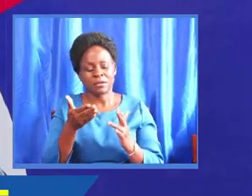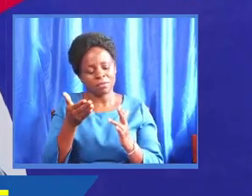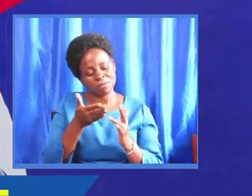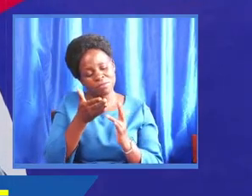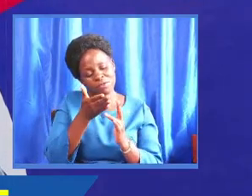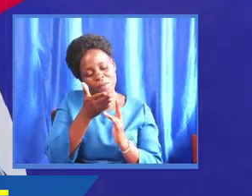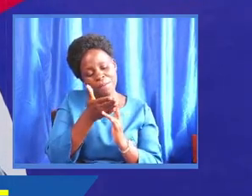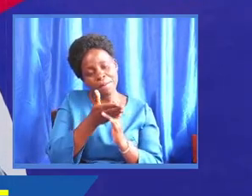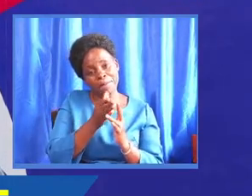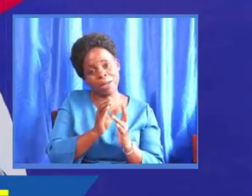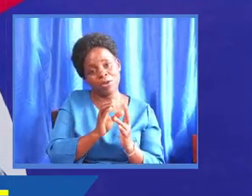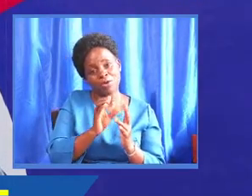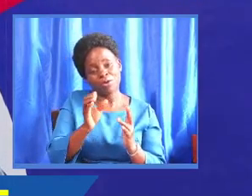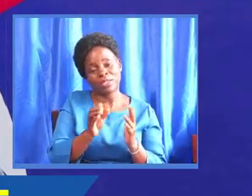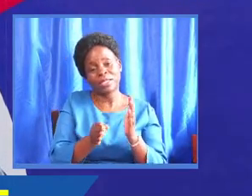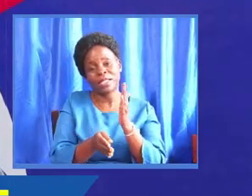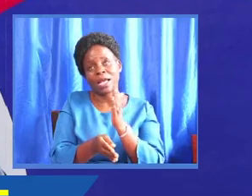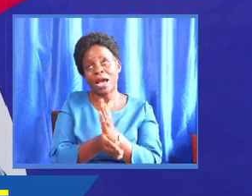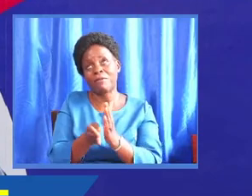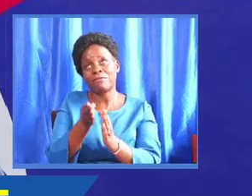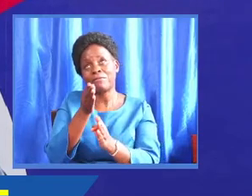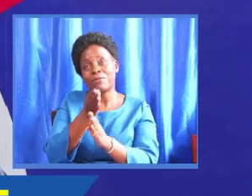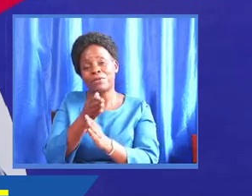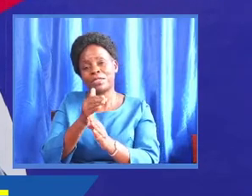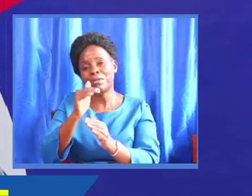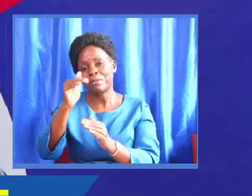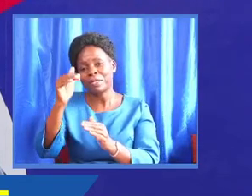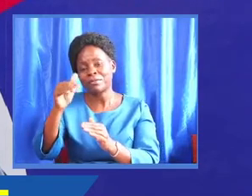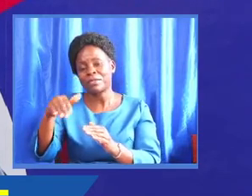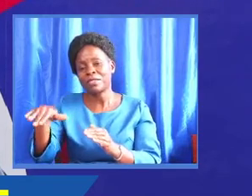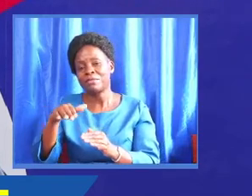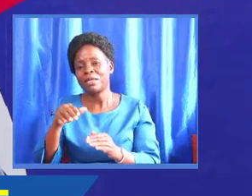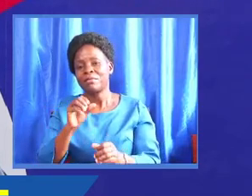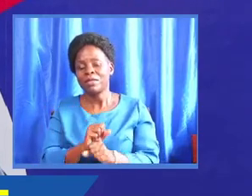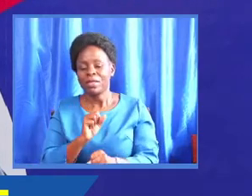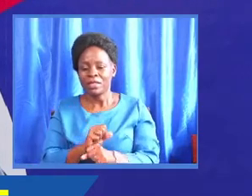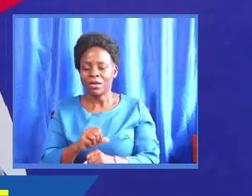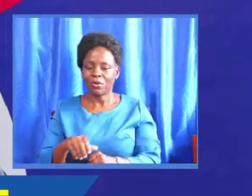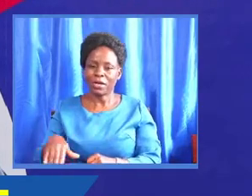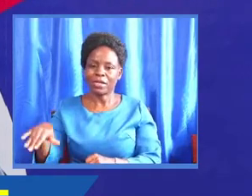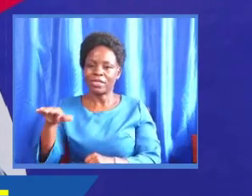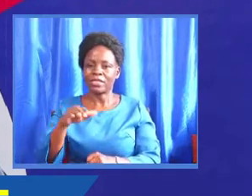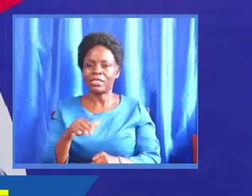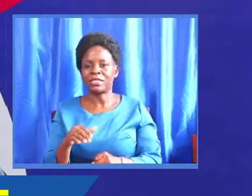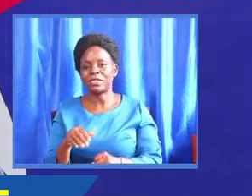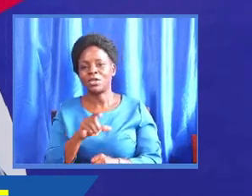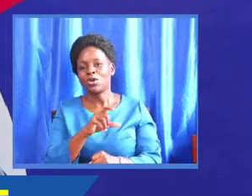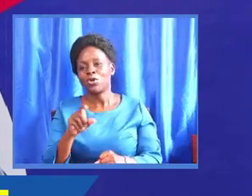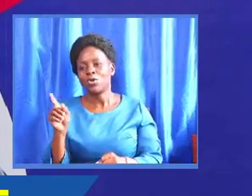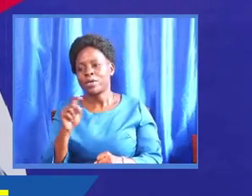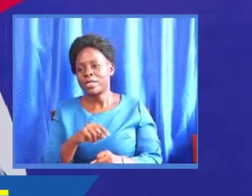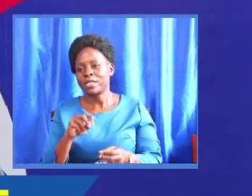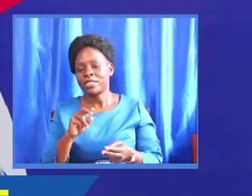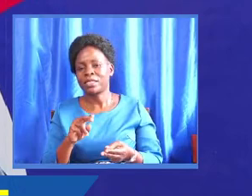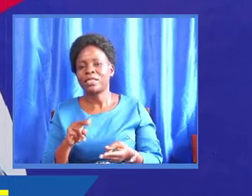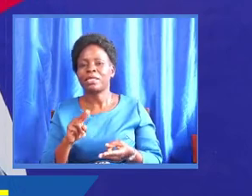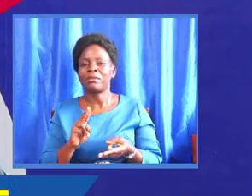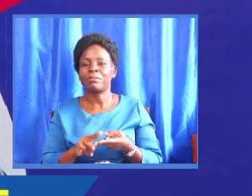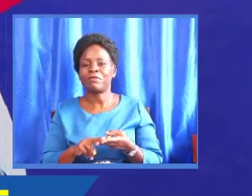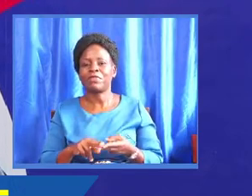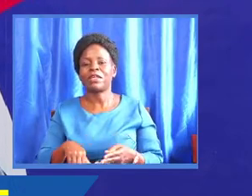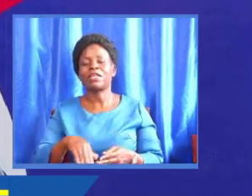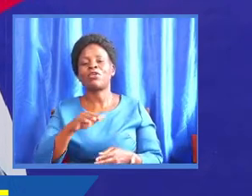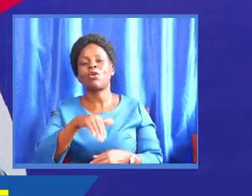end, apartments in town. So they'll probably work in the cities in the weekdays, and Fridays maybe go upcountry and come back on Monday morning.